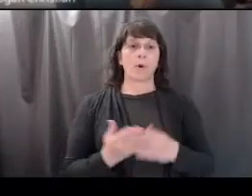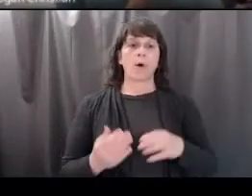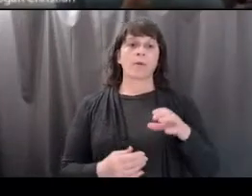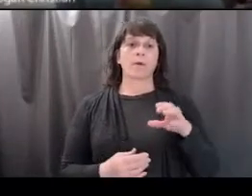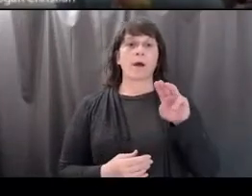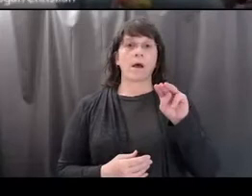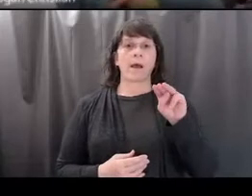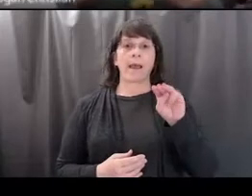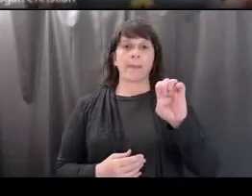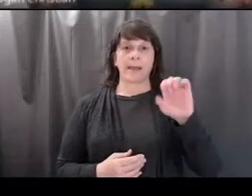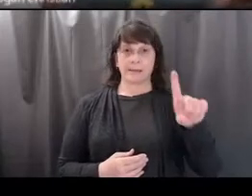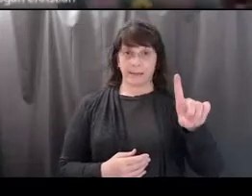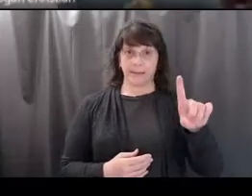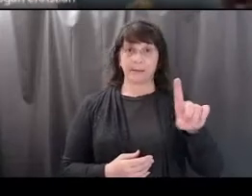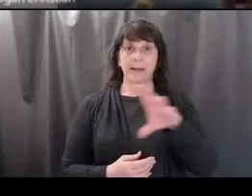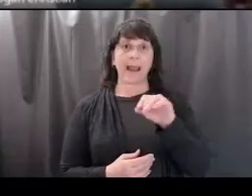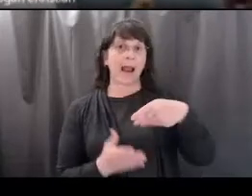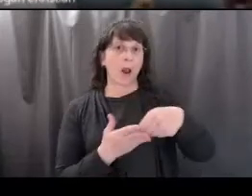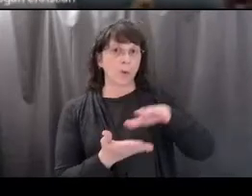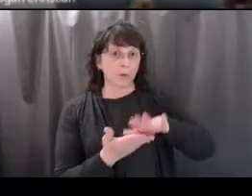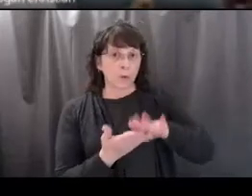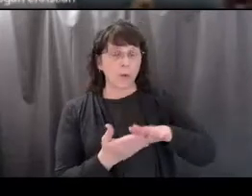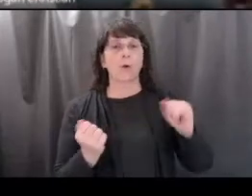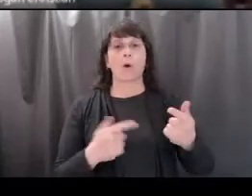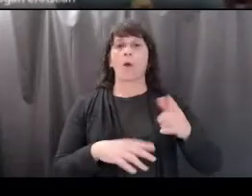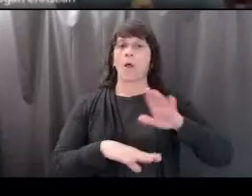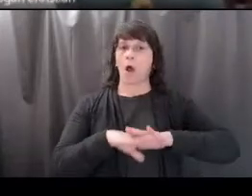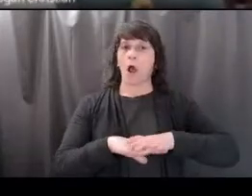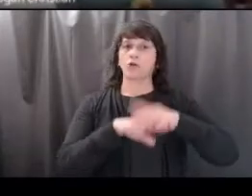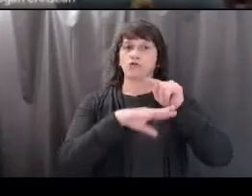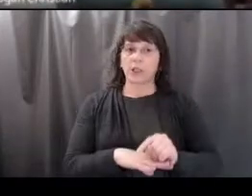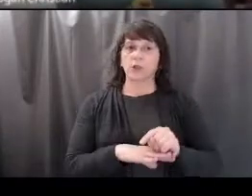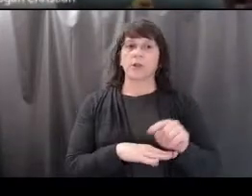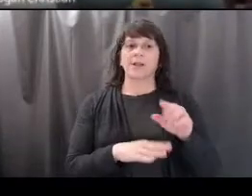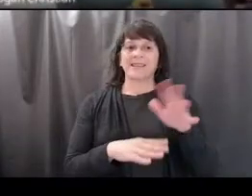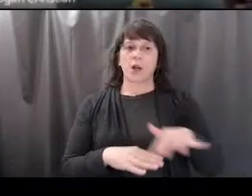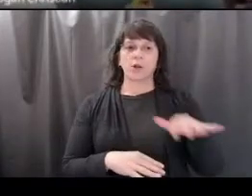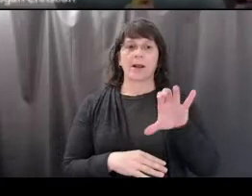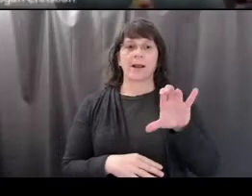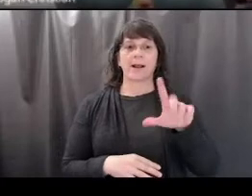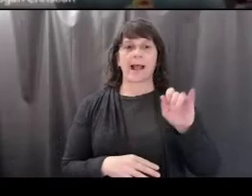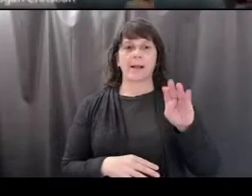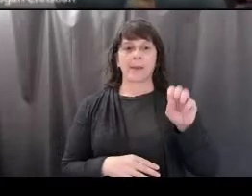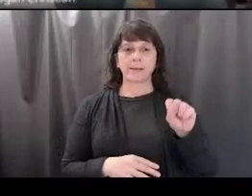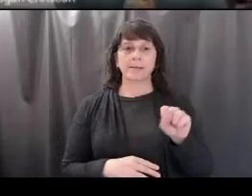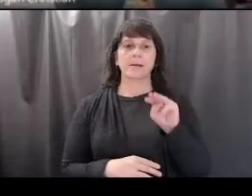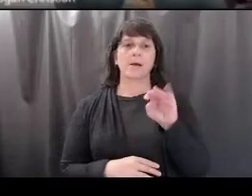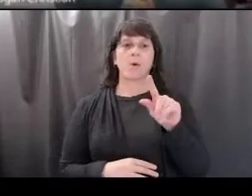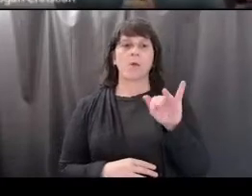Multnomah Education Service District and Outdoor Schools are on the traditional territory of the Clackamas,